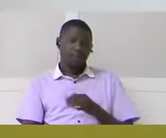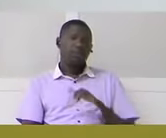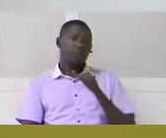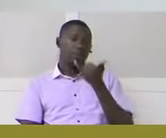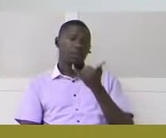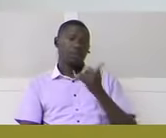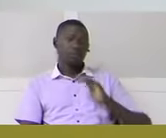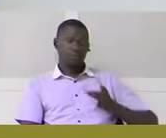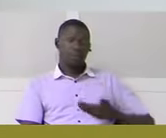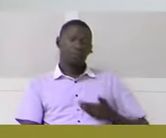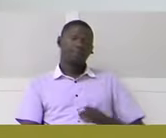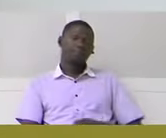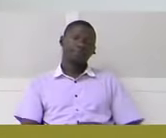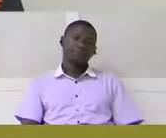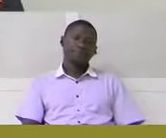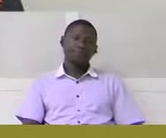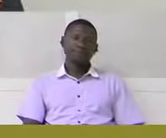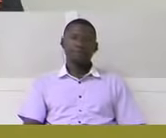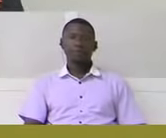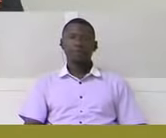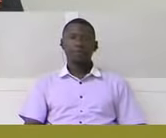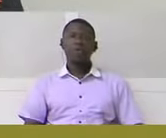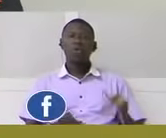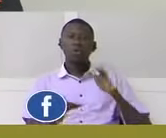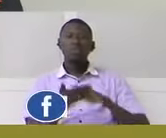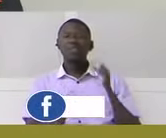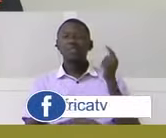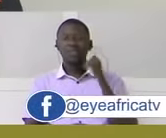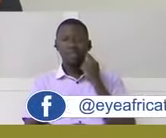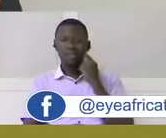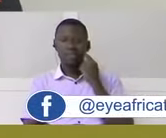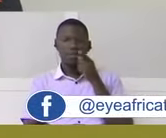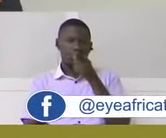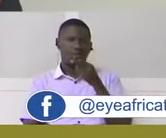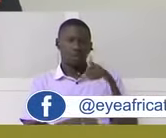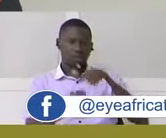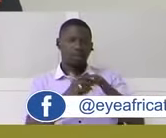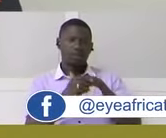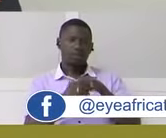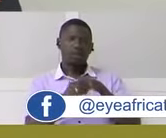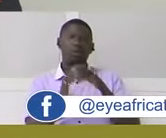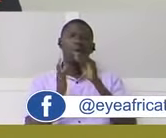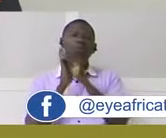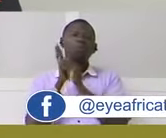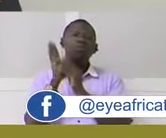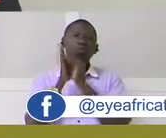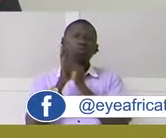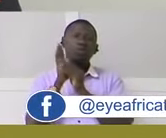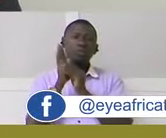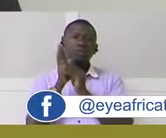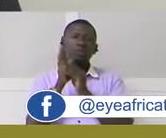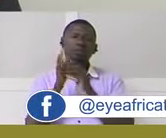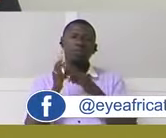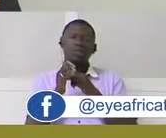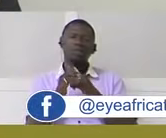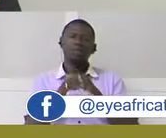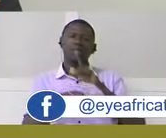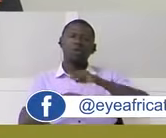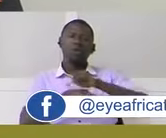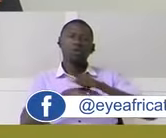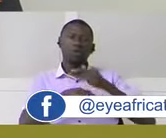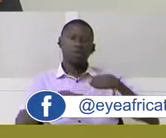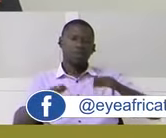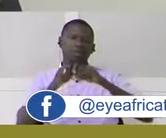Hade. On this particular occasion, you were in Busumbala, which is an urban area in the Gambia. You were not in a